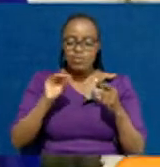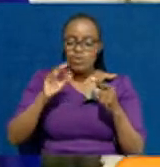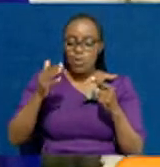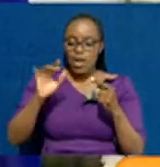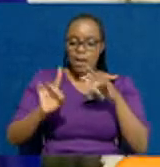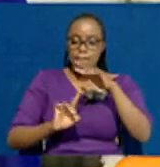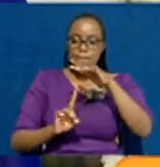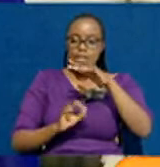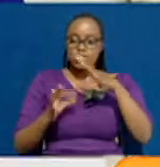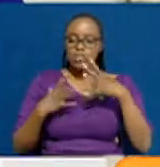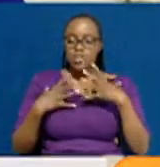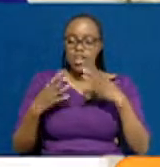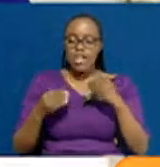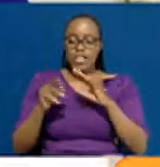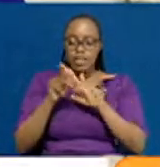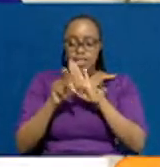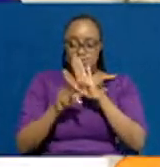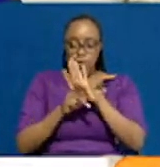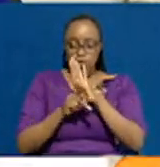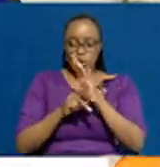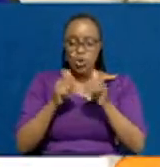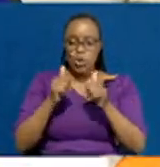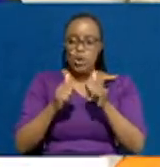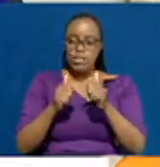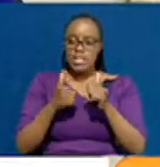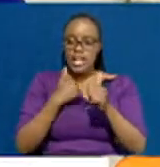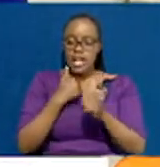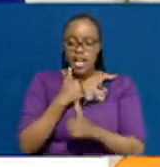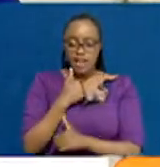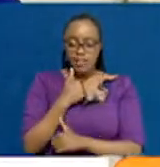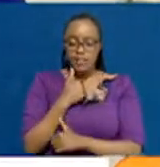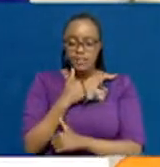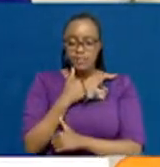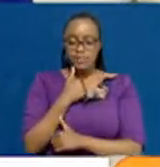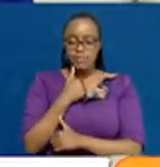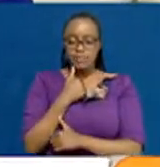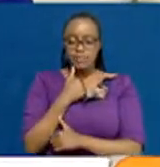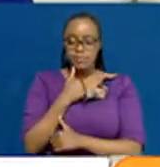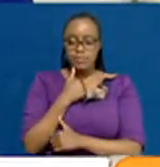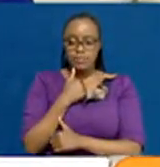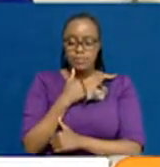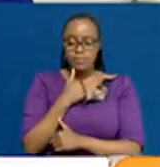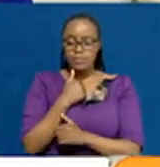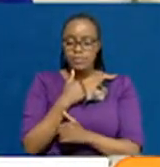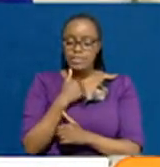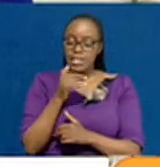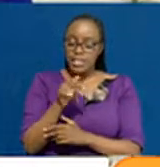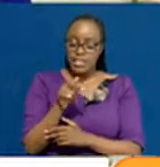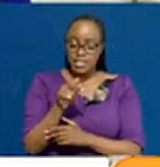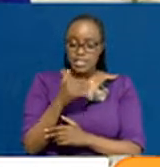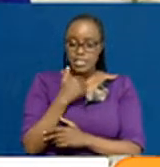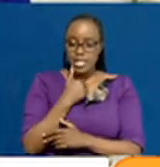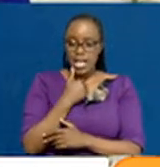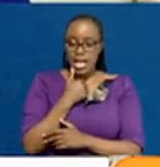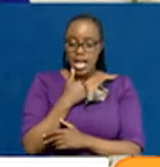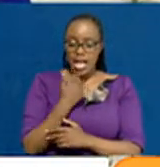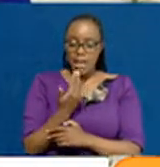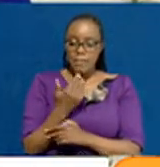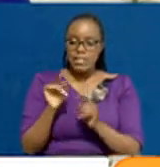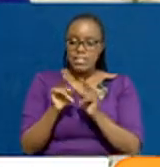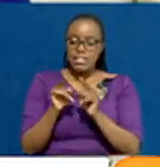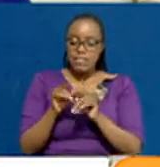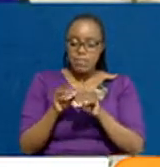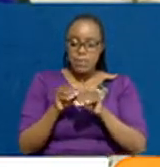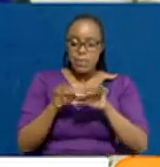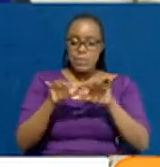Ministry of Health protocols that have also been being rolled out or